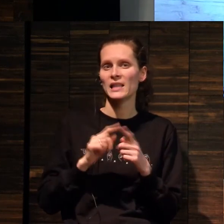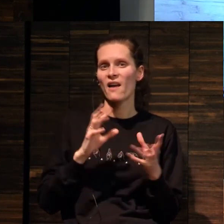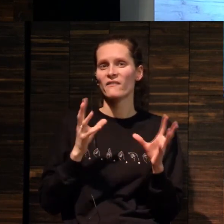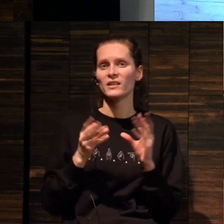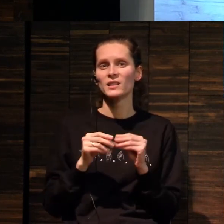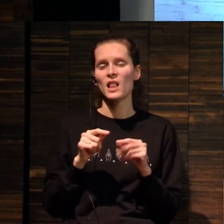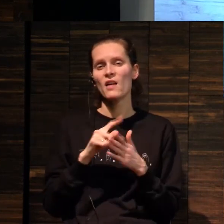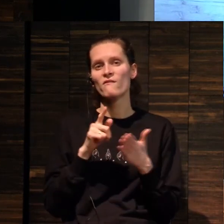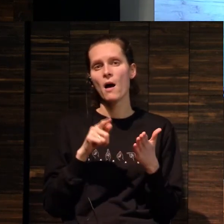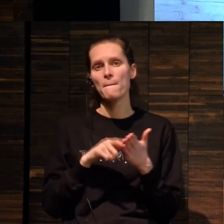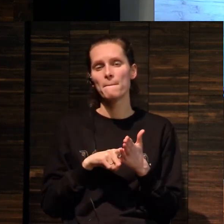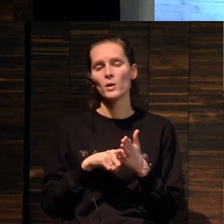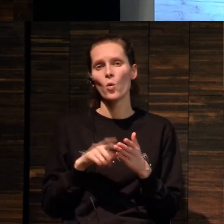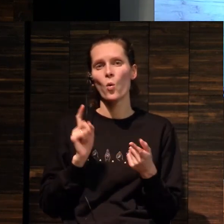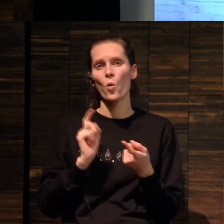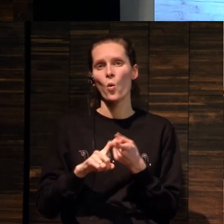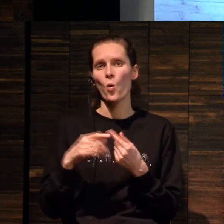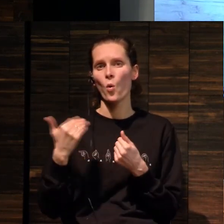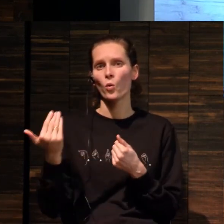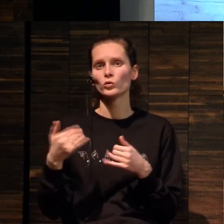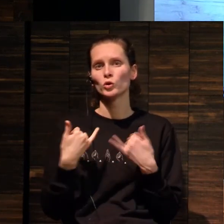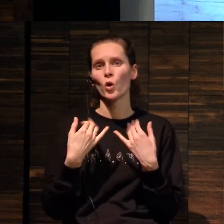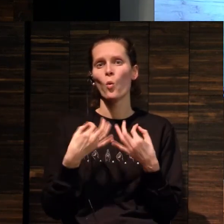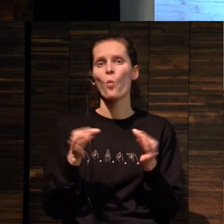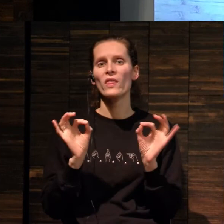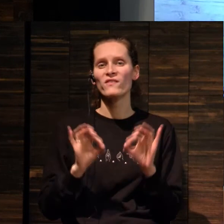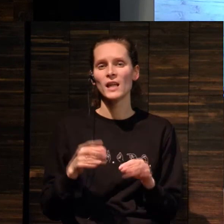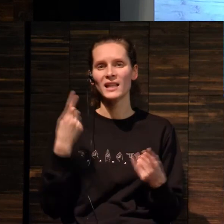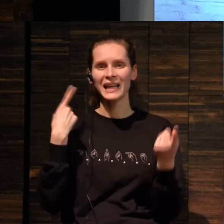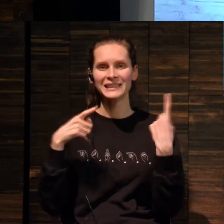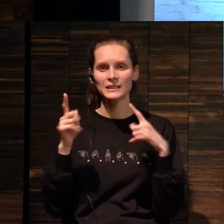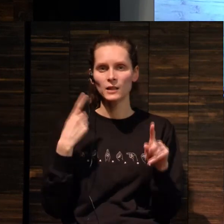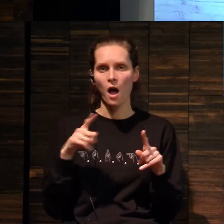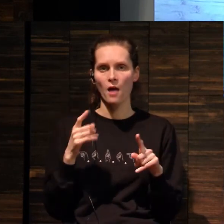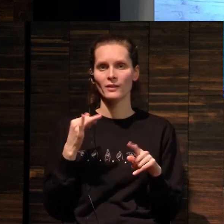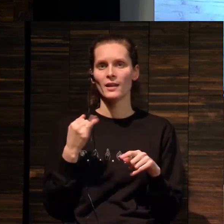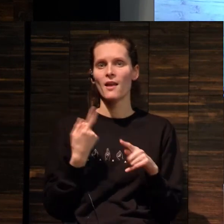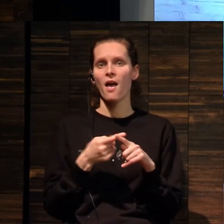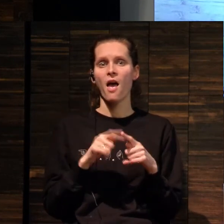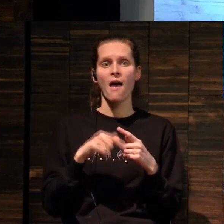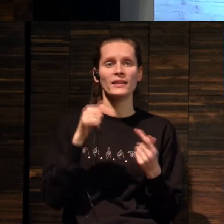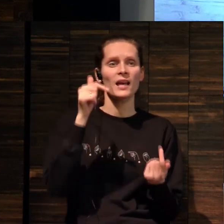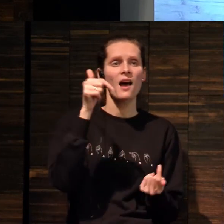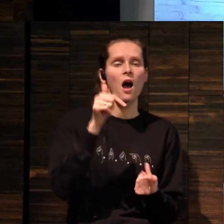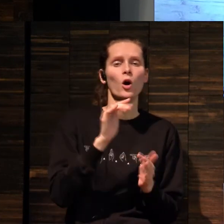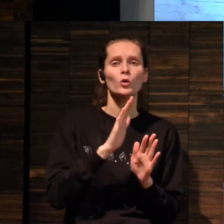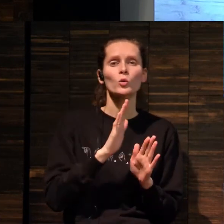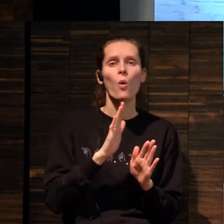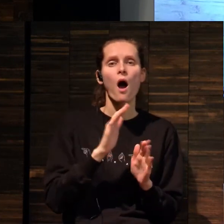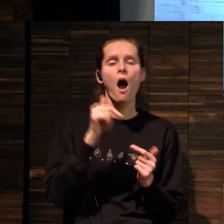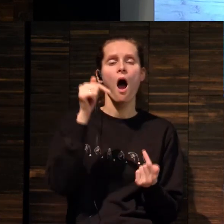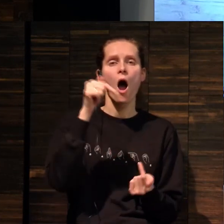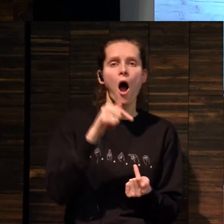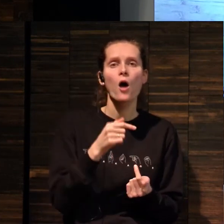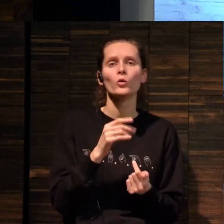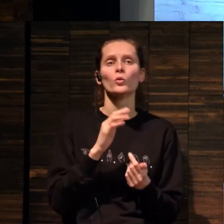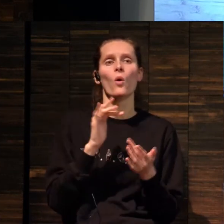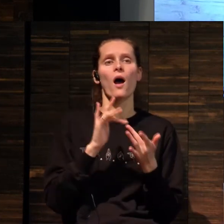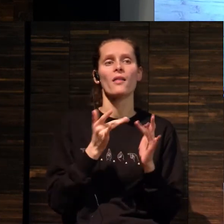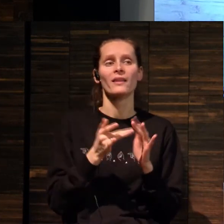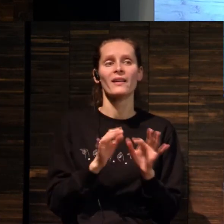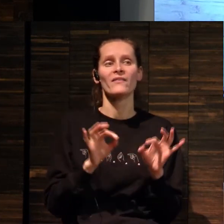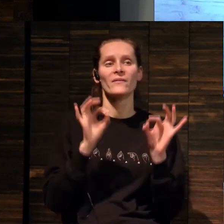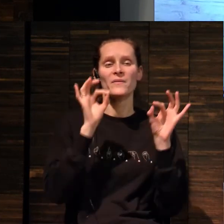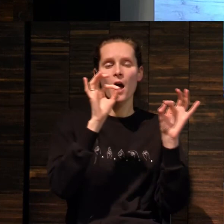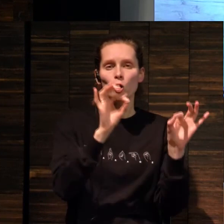Thank you very much. I think that the questions that I'm asking are all about the universal design, and I think they're relevant not only for the digital world, but